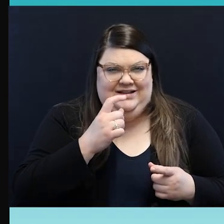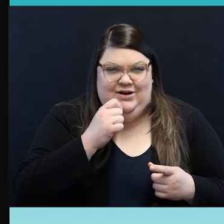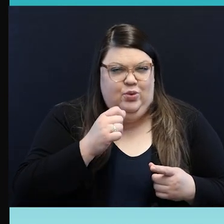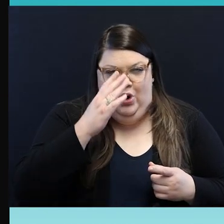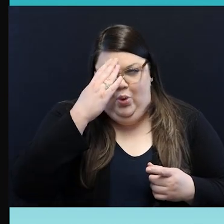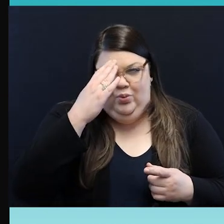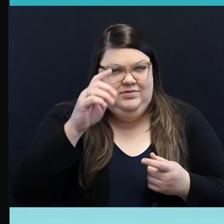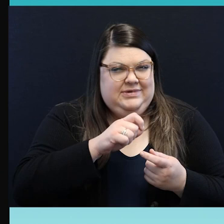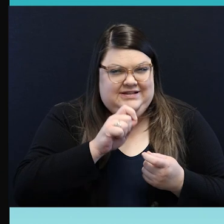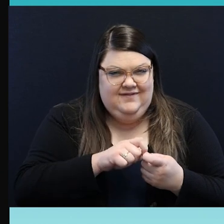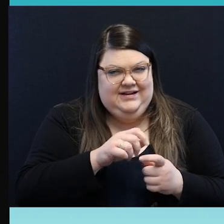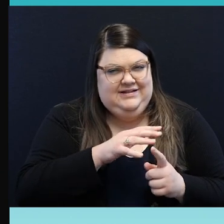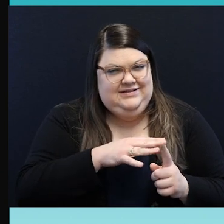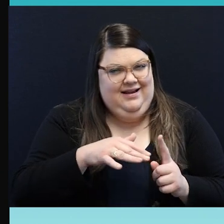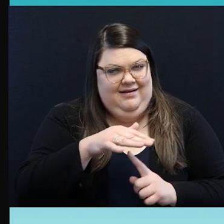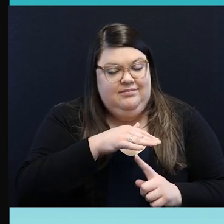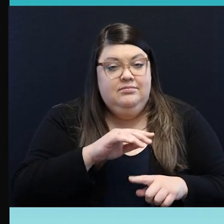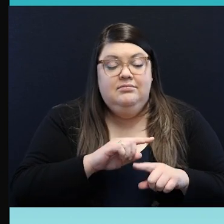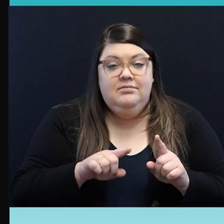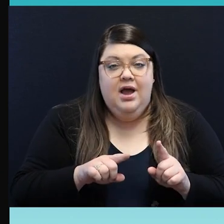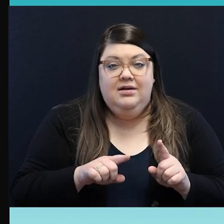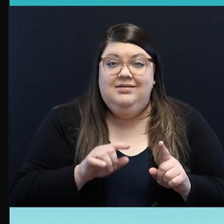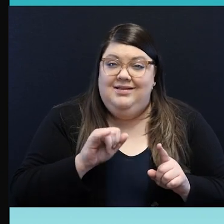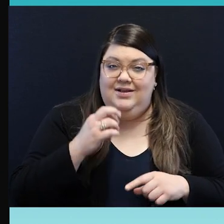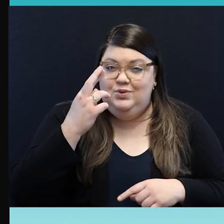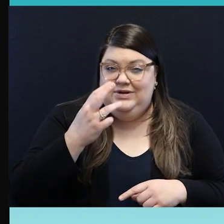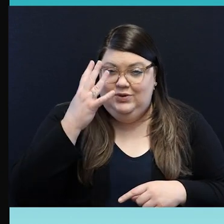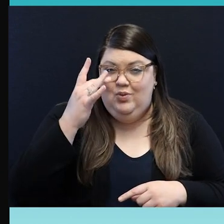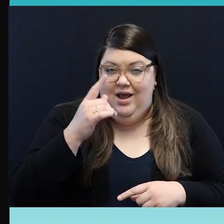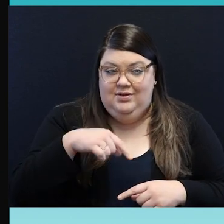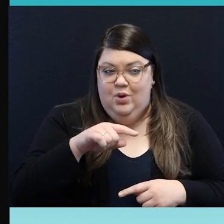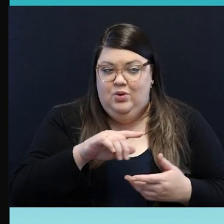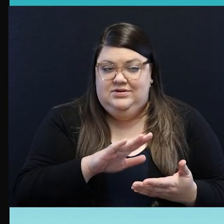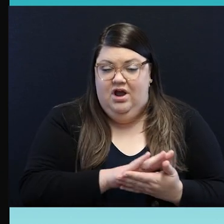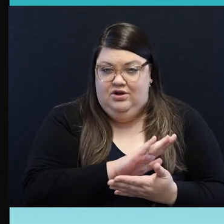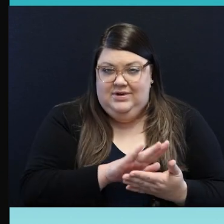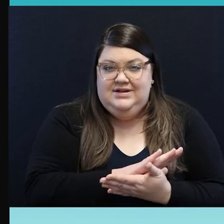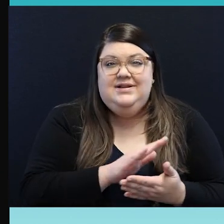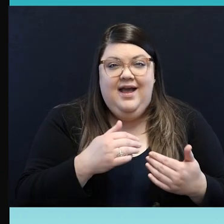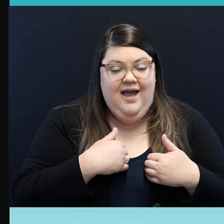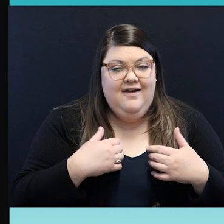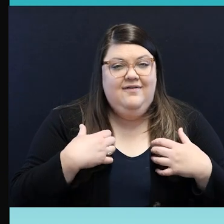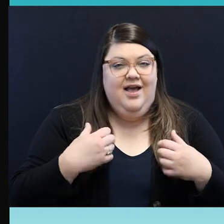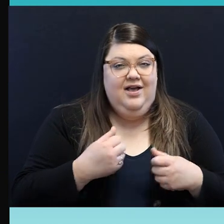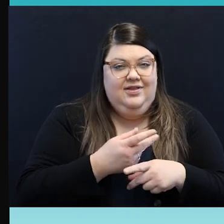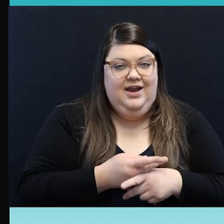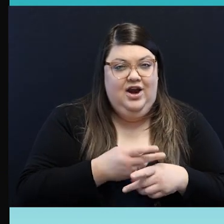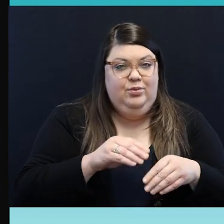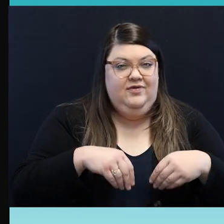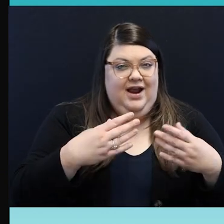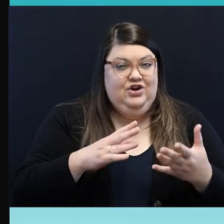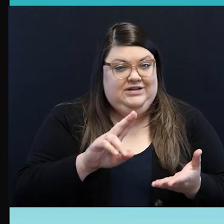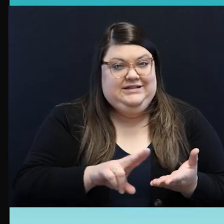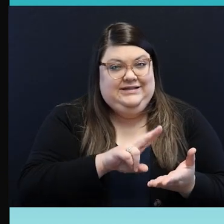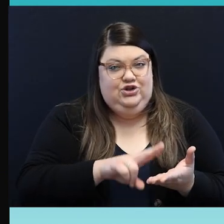settings. It's why, though, those documents are do have healthcare provider signatures, so that there